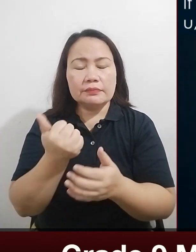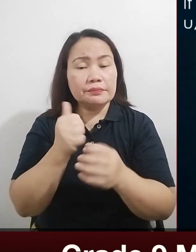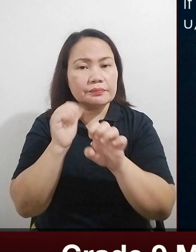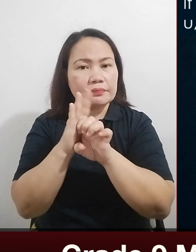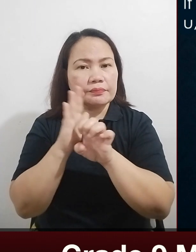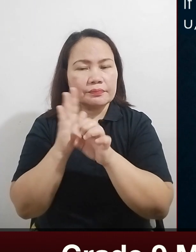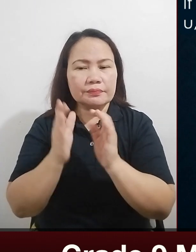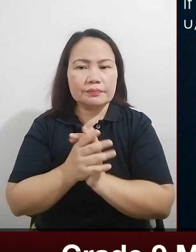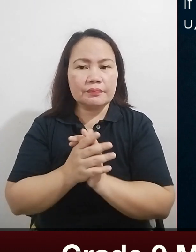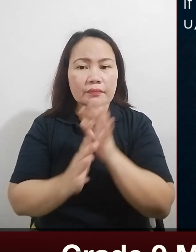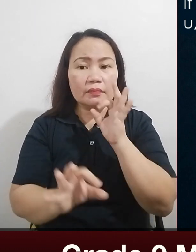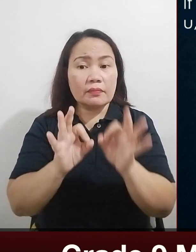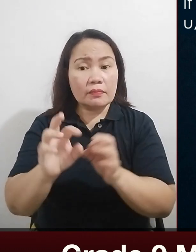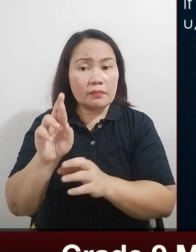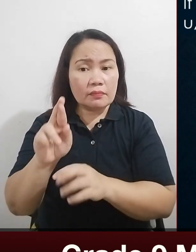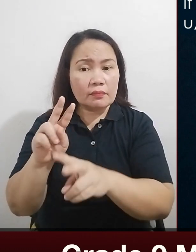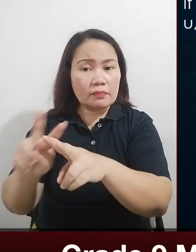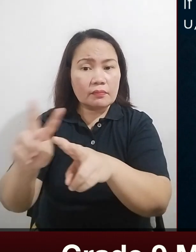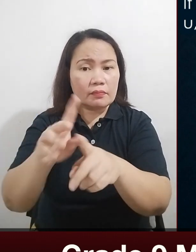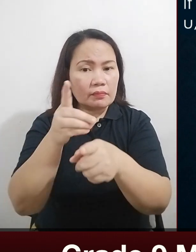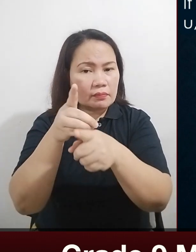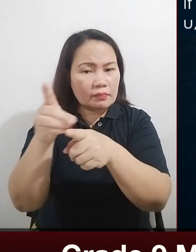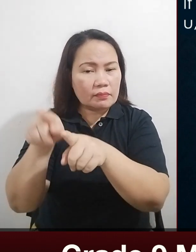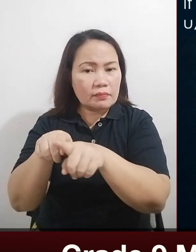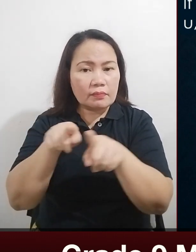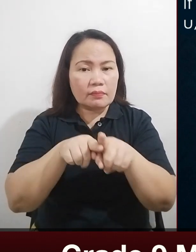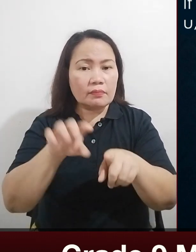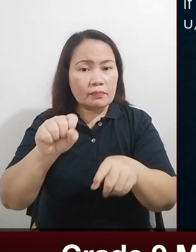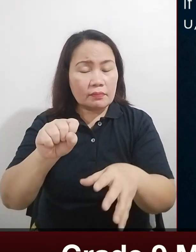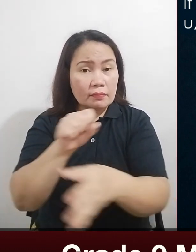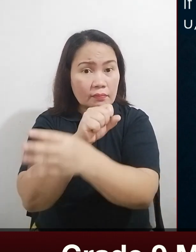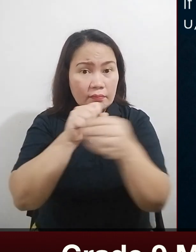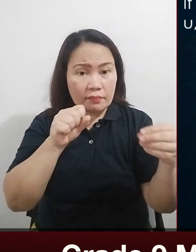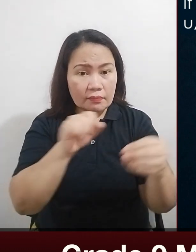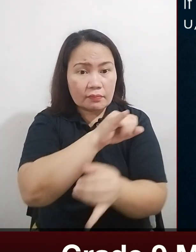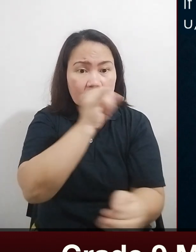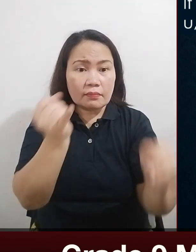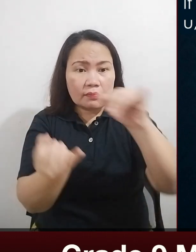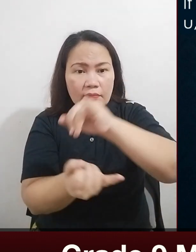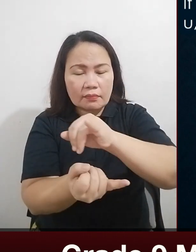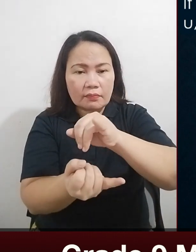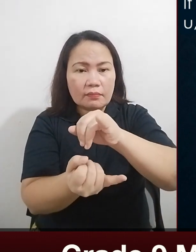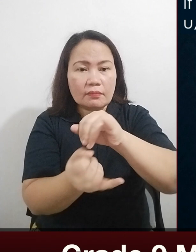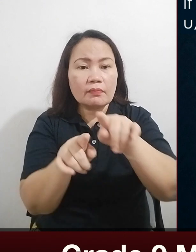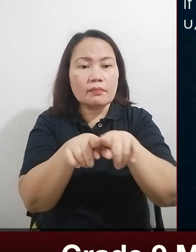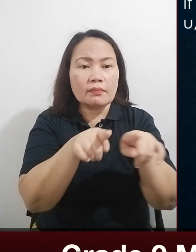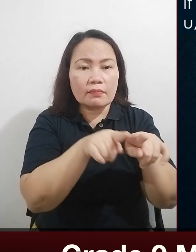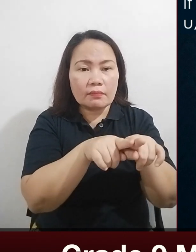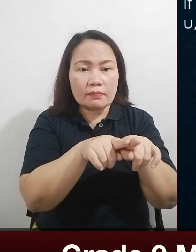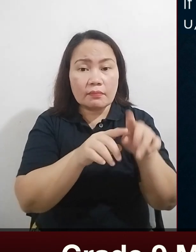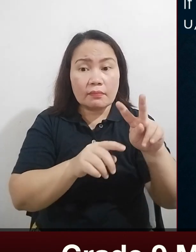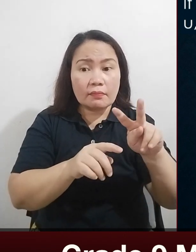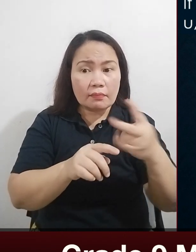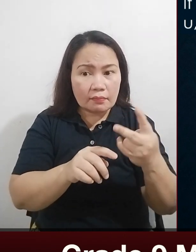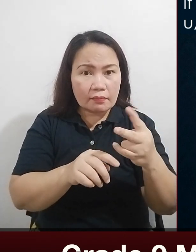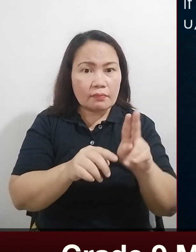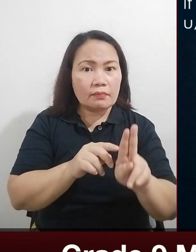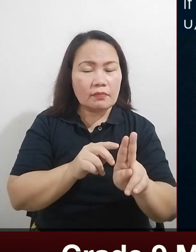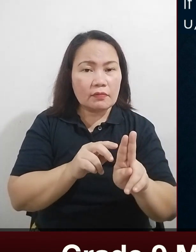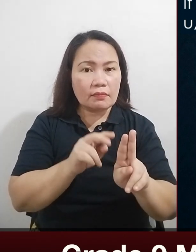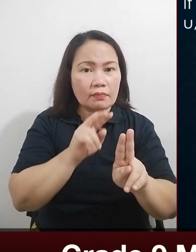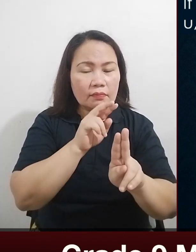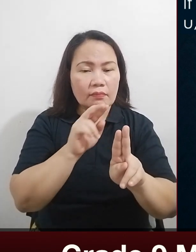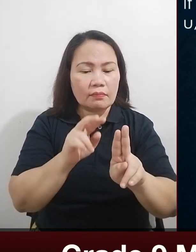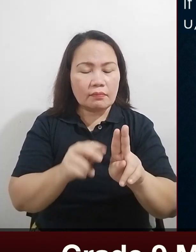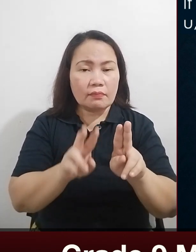Okay, another example. If R varies directly as S and inversely as the square of